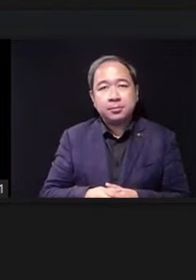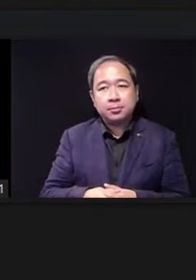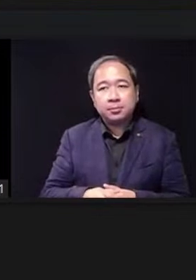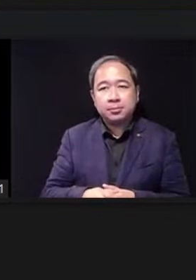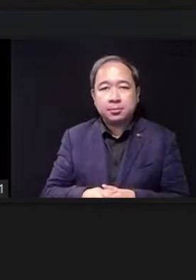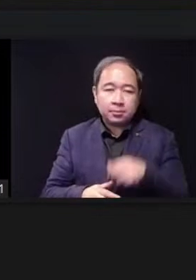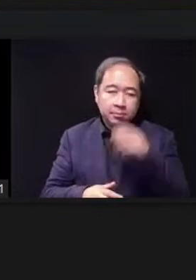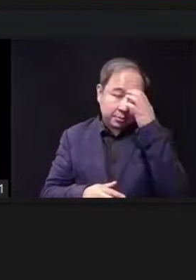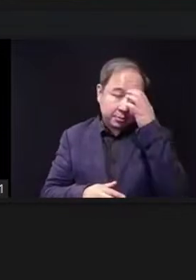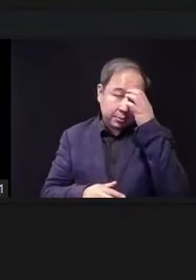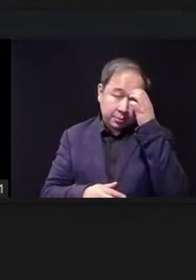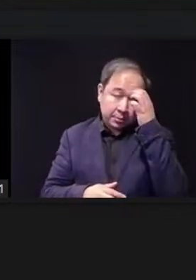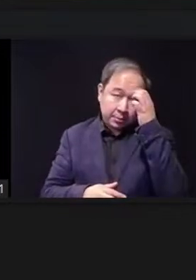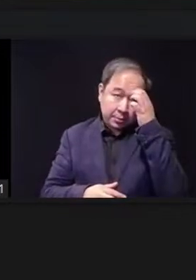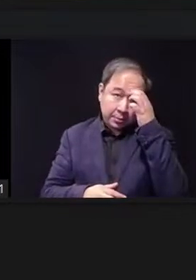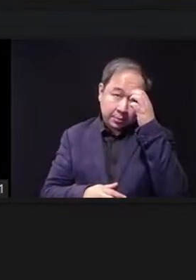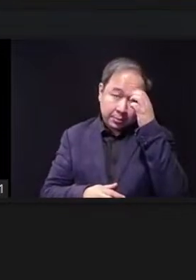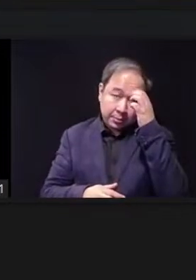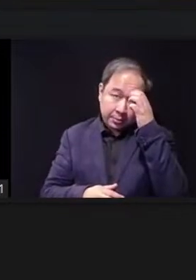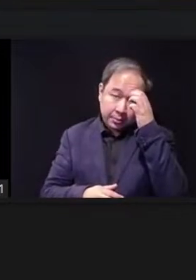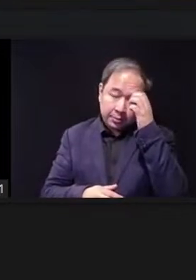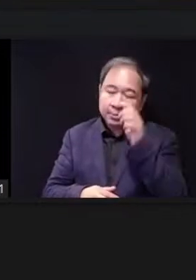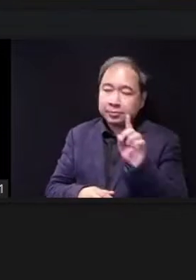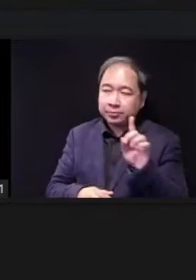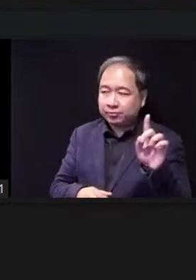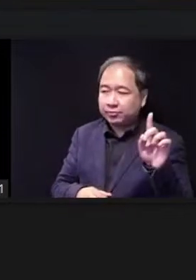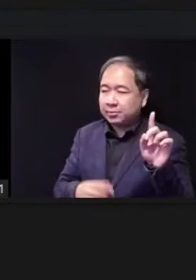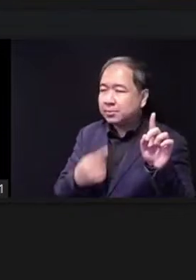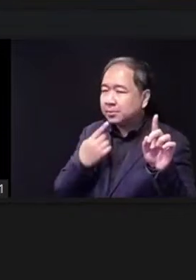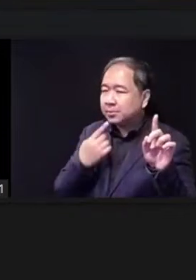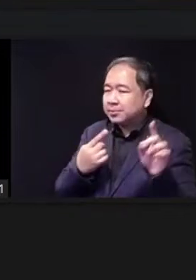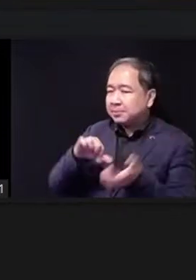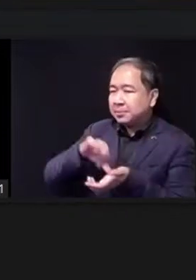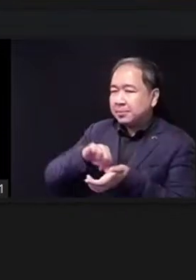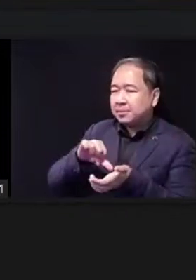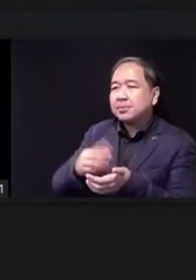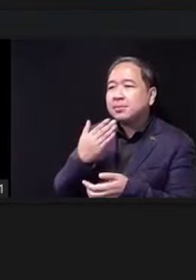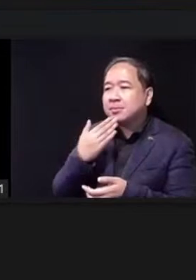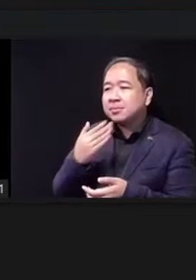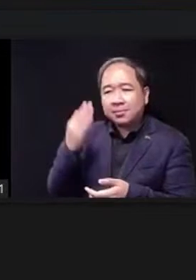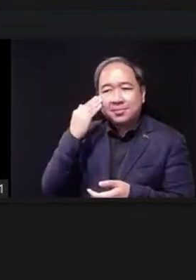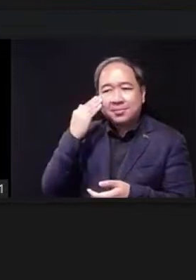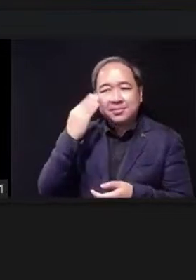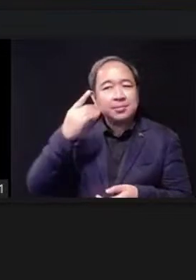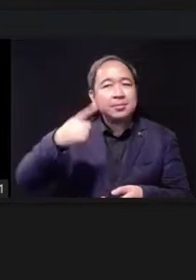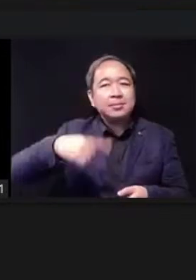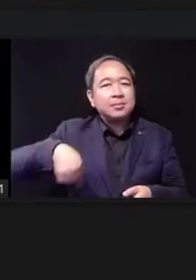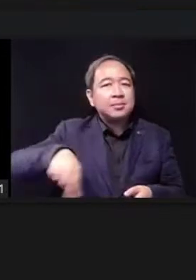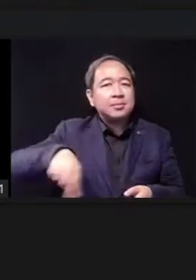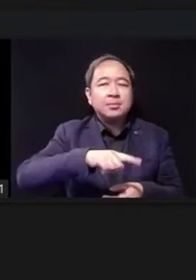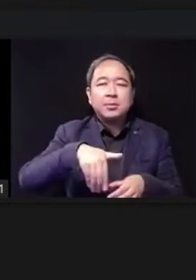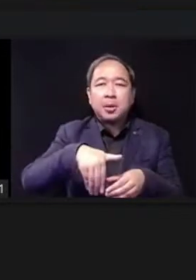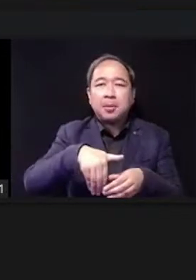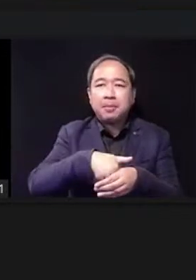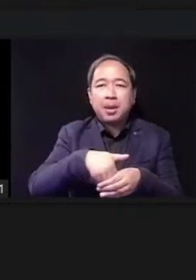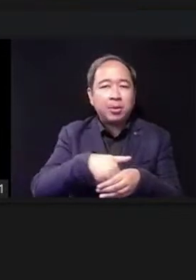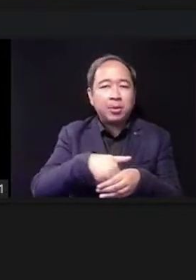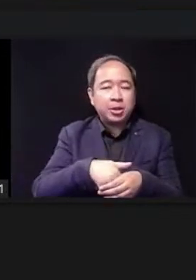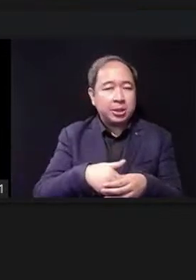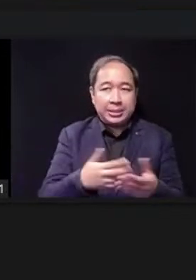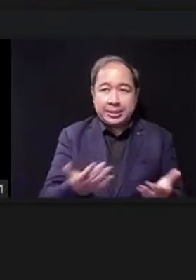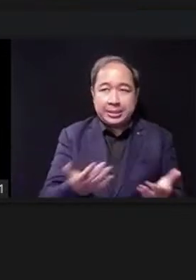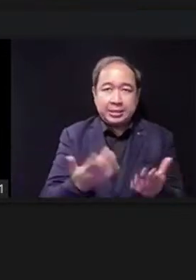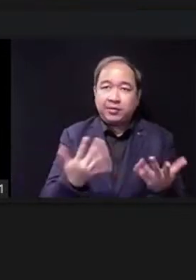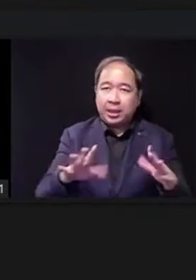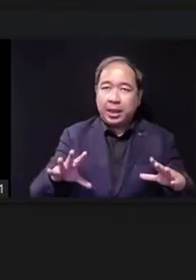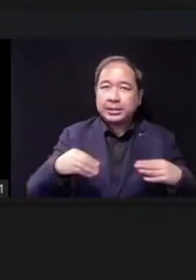Madam Chair. Just to explain that, I know that it is the members of the regions have accepted those reviews, but for